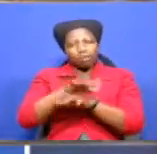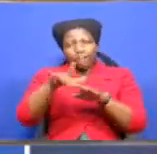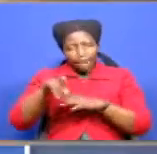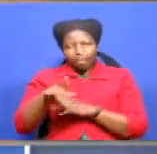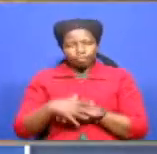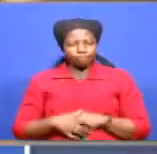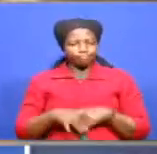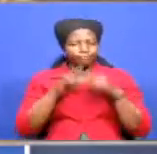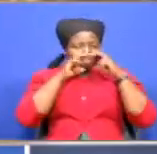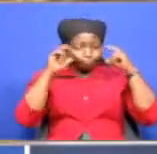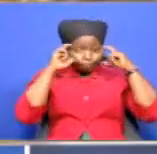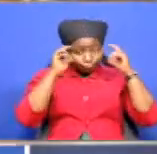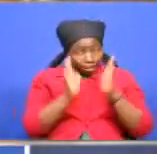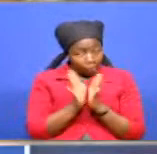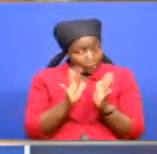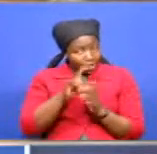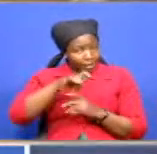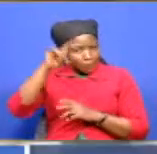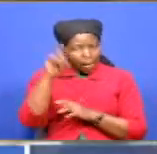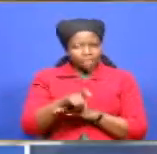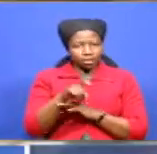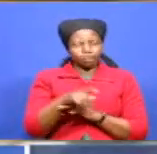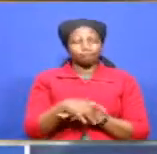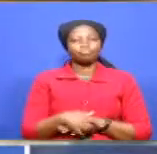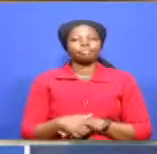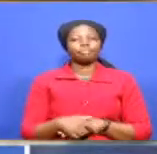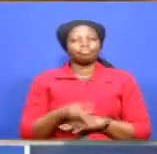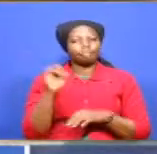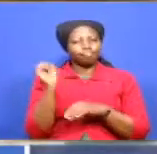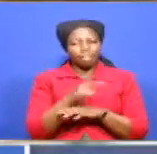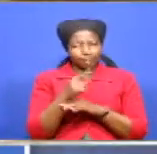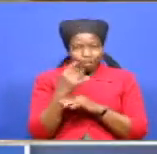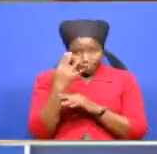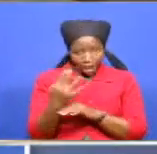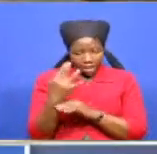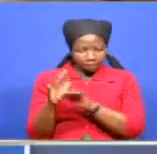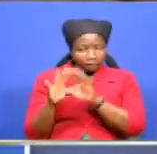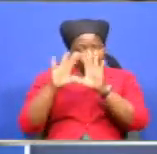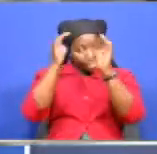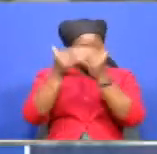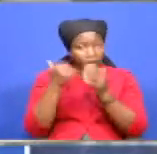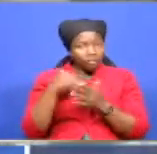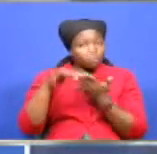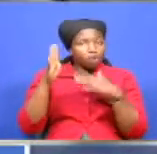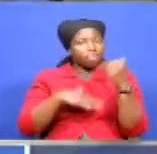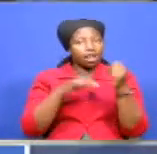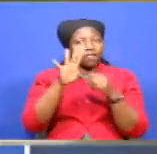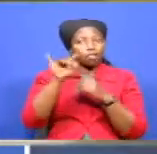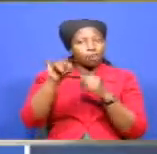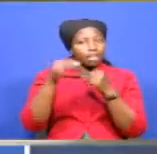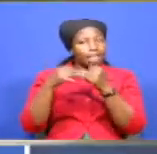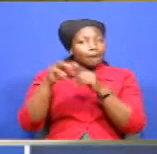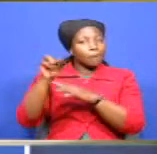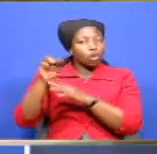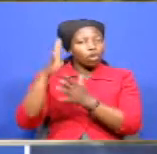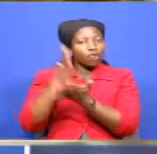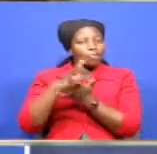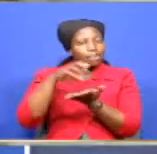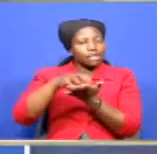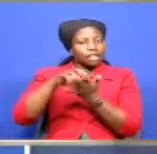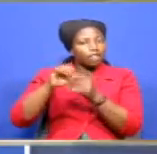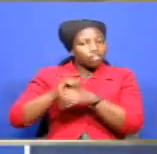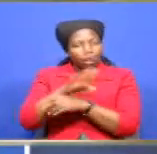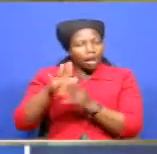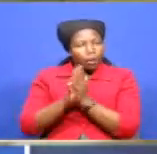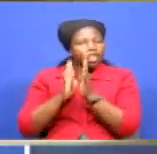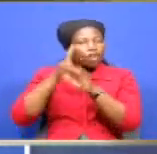in public was made mandatory early in May. Globally, there have been more than 4.8 million confirmed cases of COVID-19, with